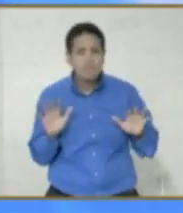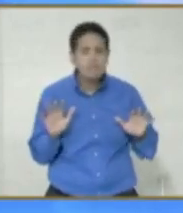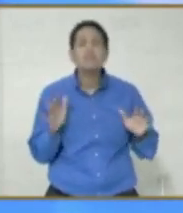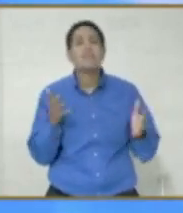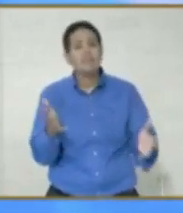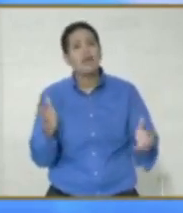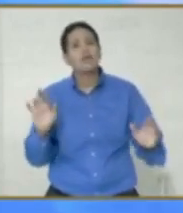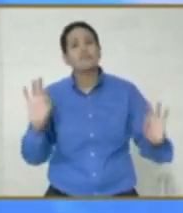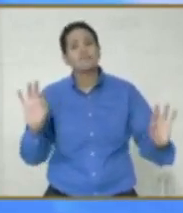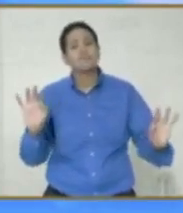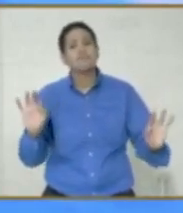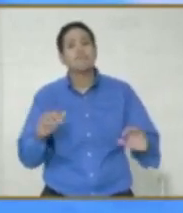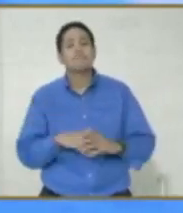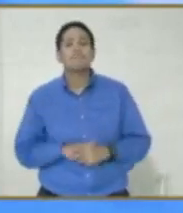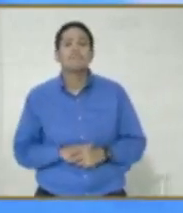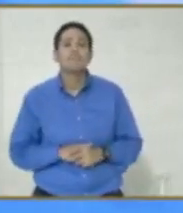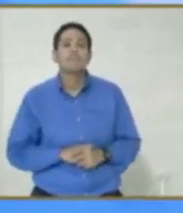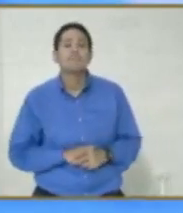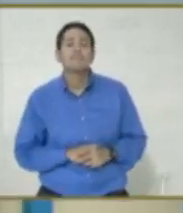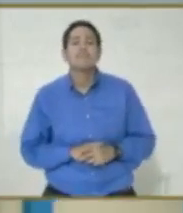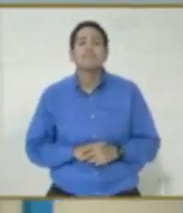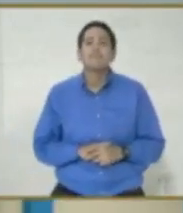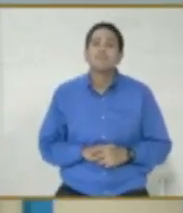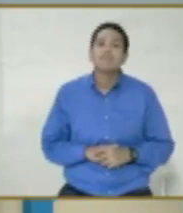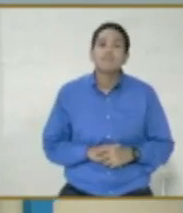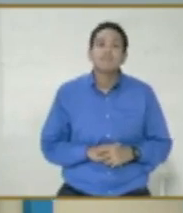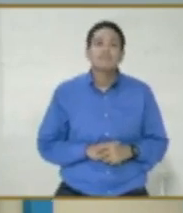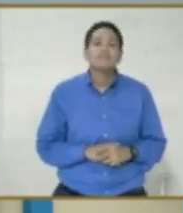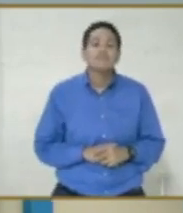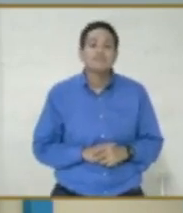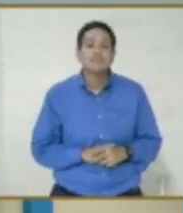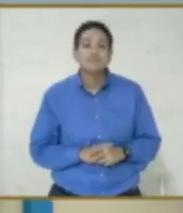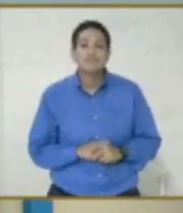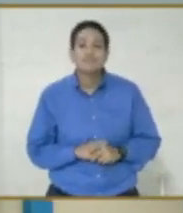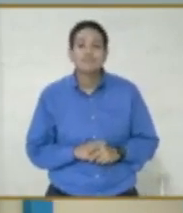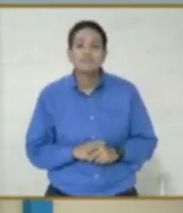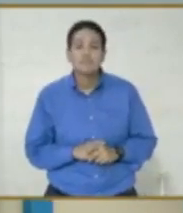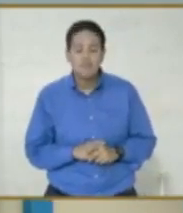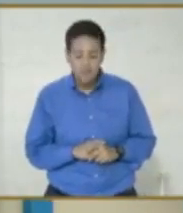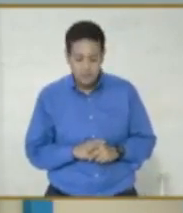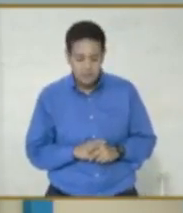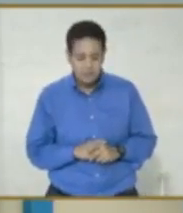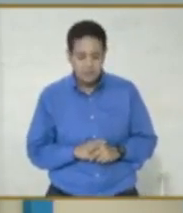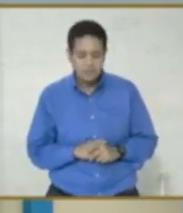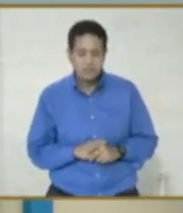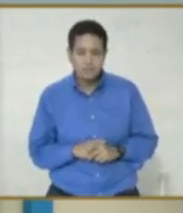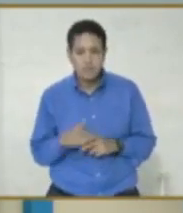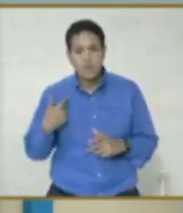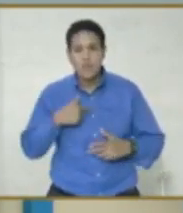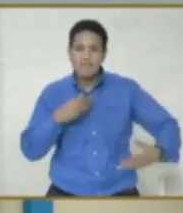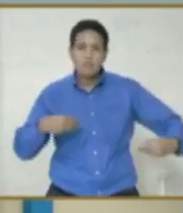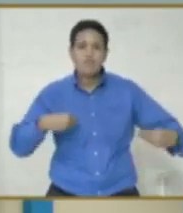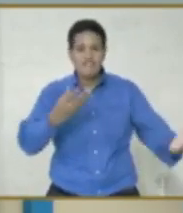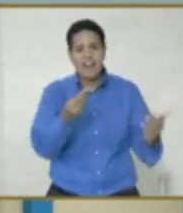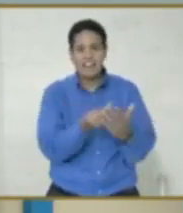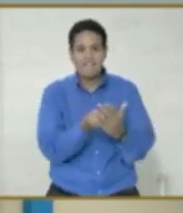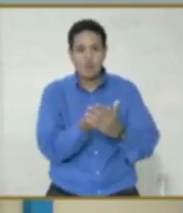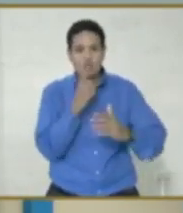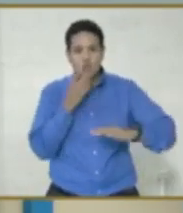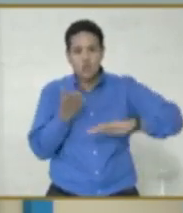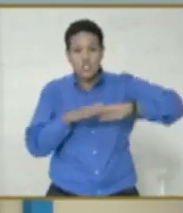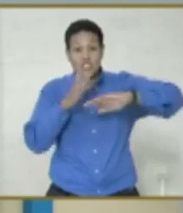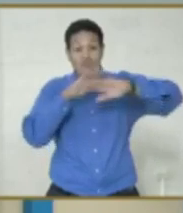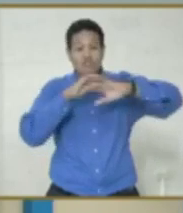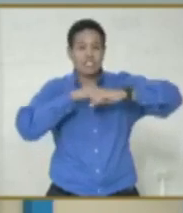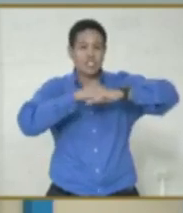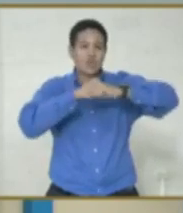place. And we have provided our funding to increase security by building